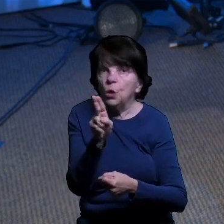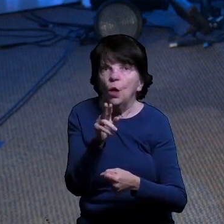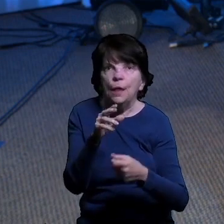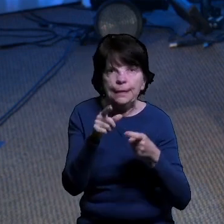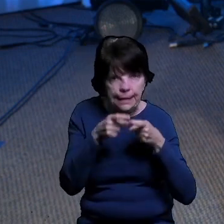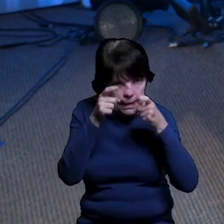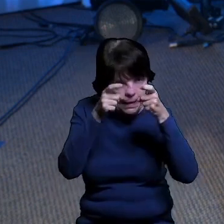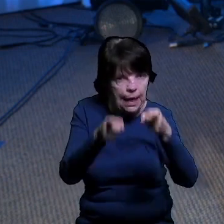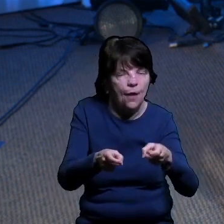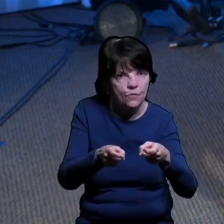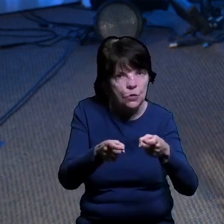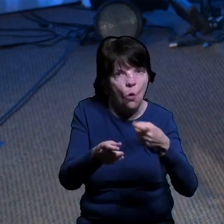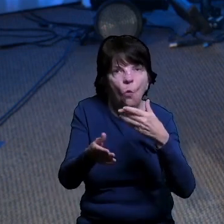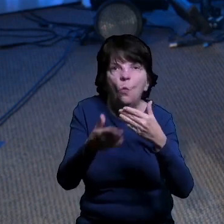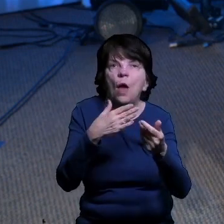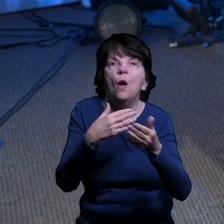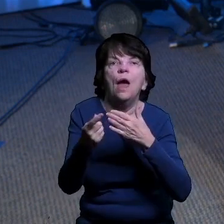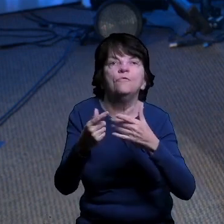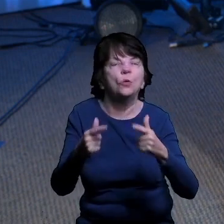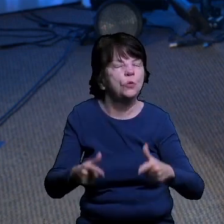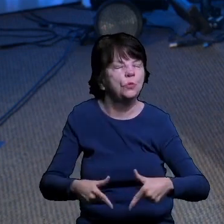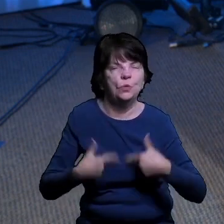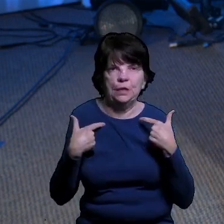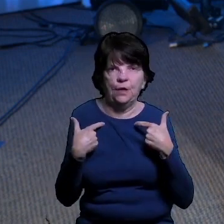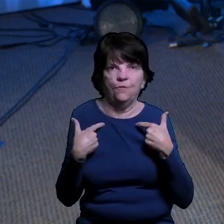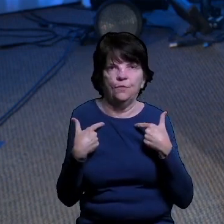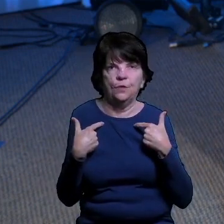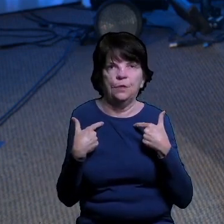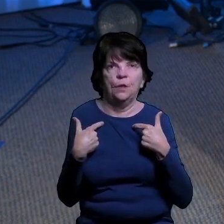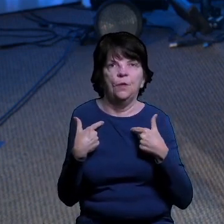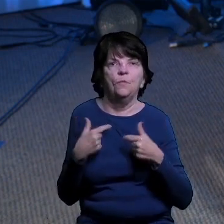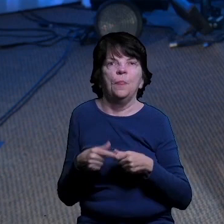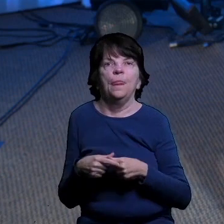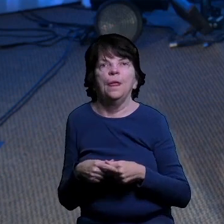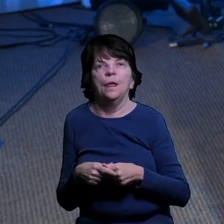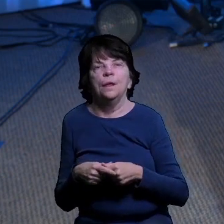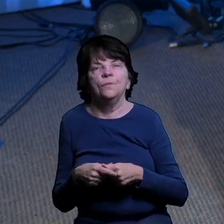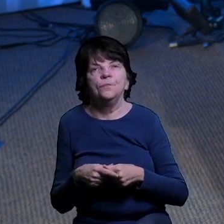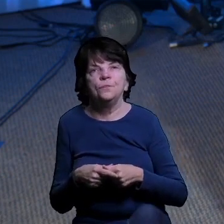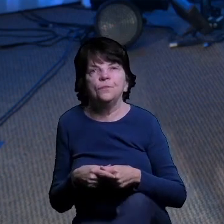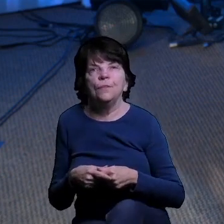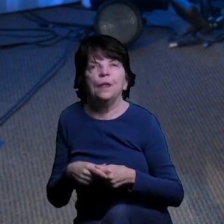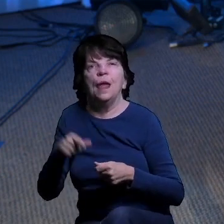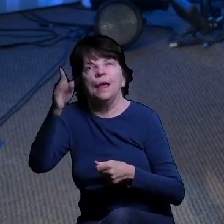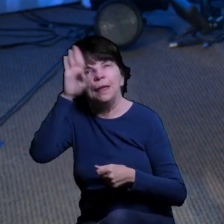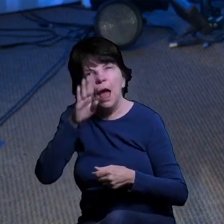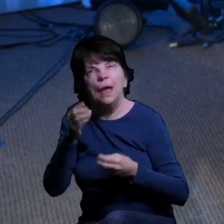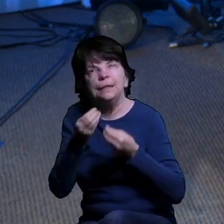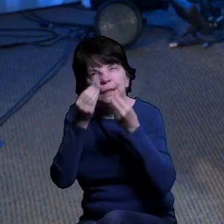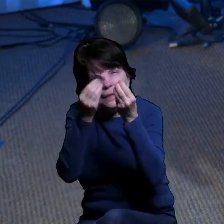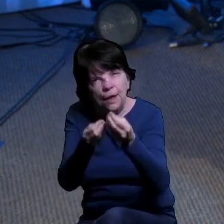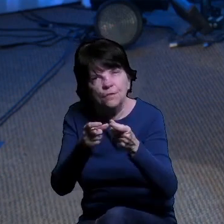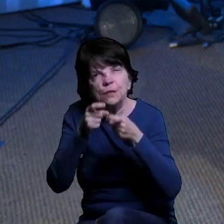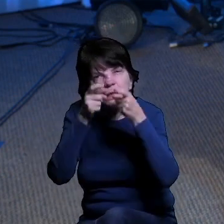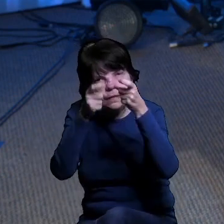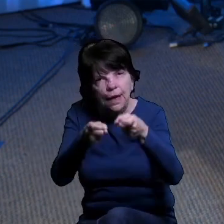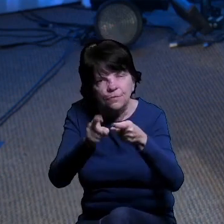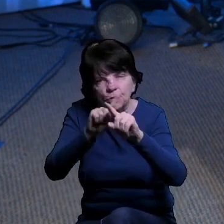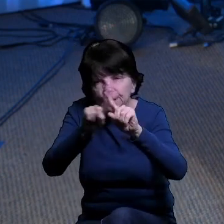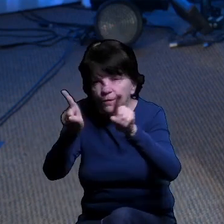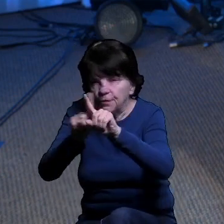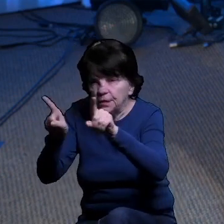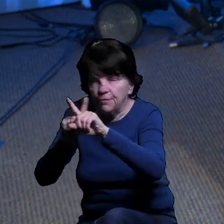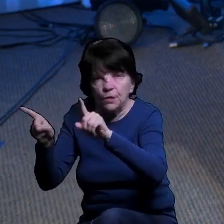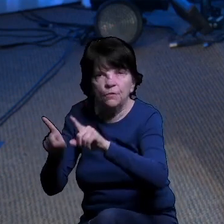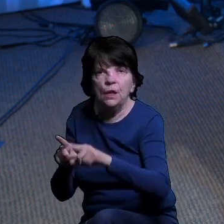have the gift of service or helps. Whatever the gifting is that's talked about there in the New Testament, is God gives you those gifts. That's a gift that's